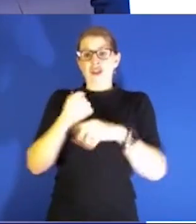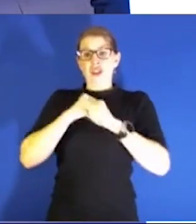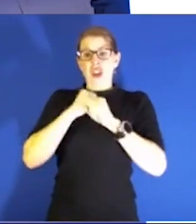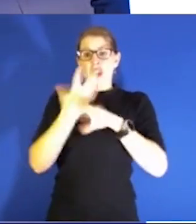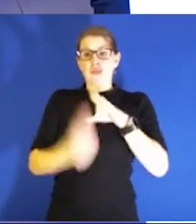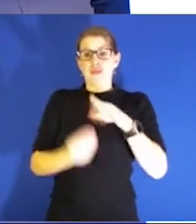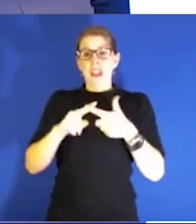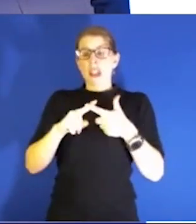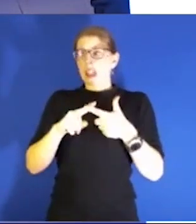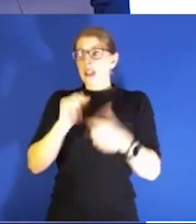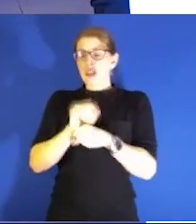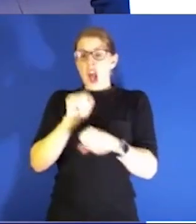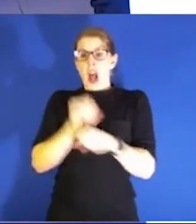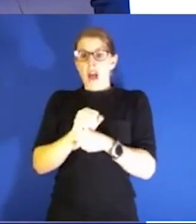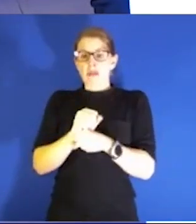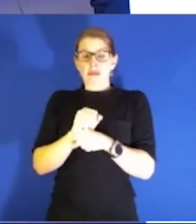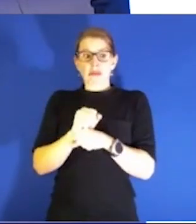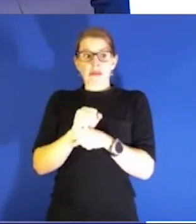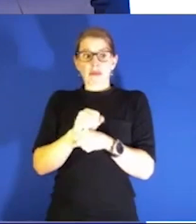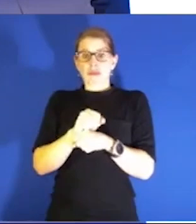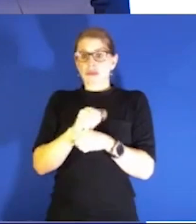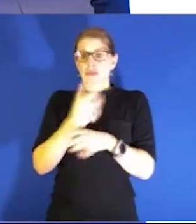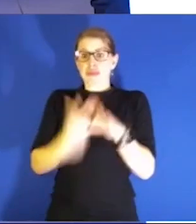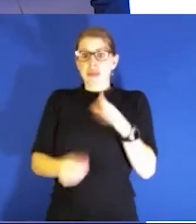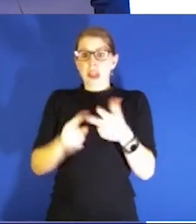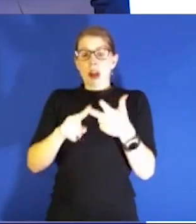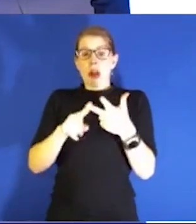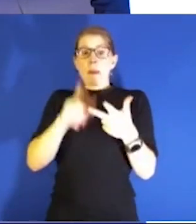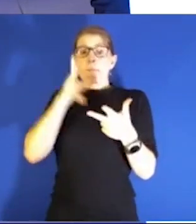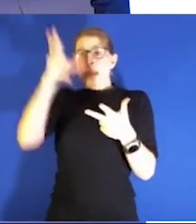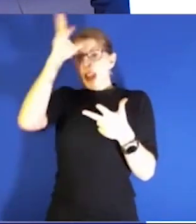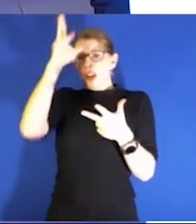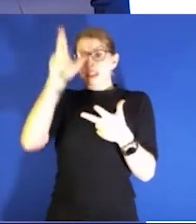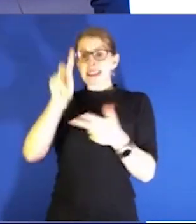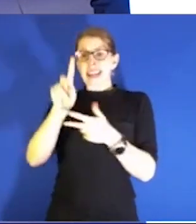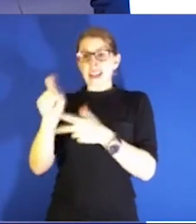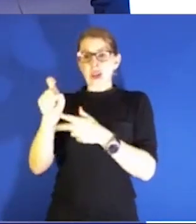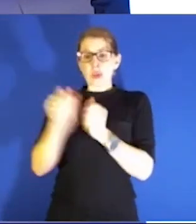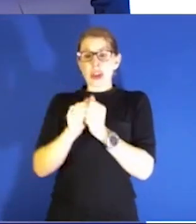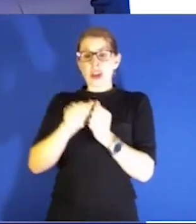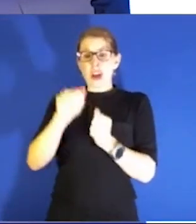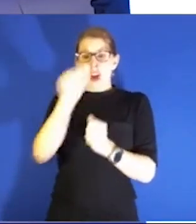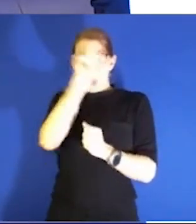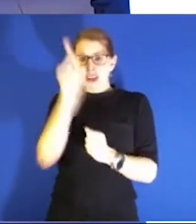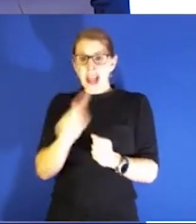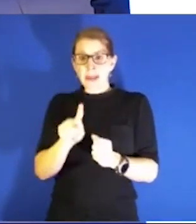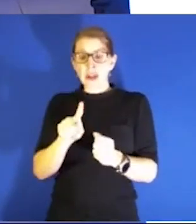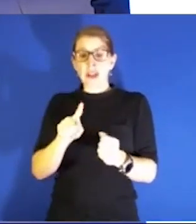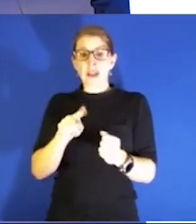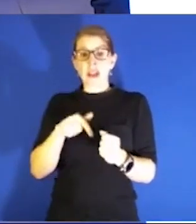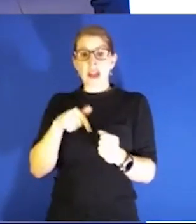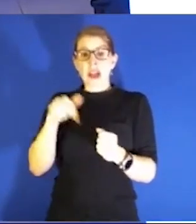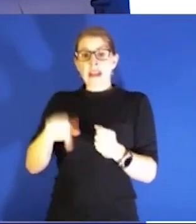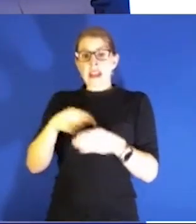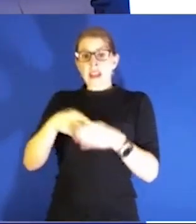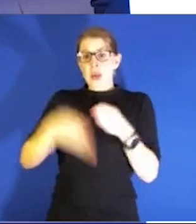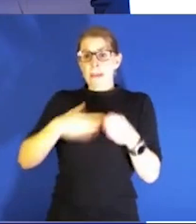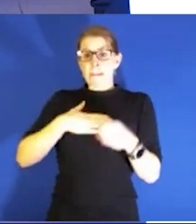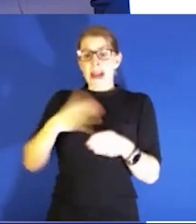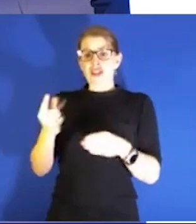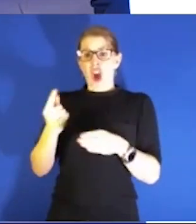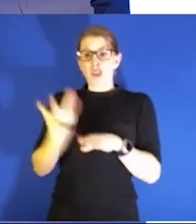job, watching a parent diagnosed with Alzheimer's, the loss of a pet. I lost my dog this weekend, and I found